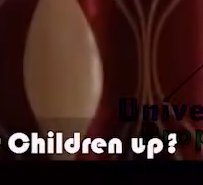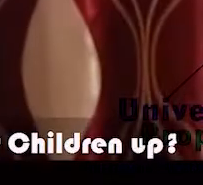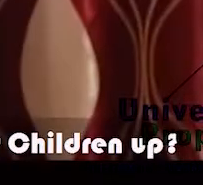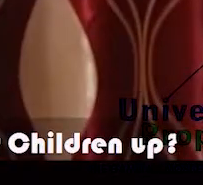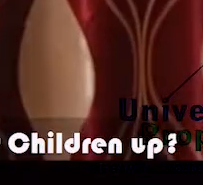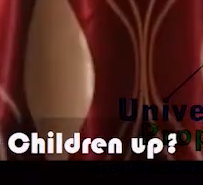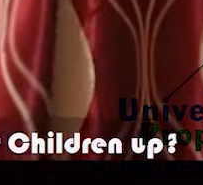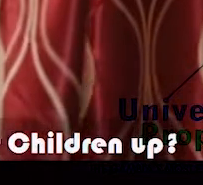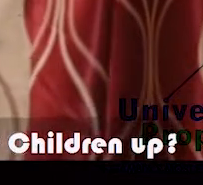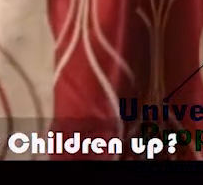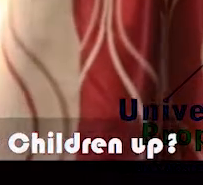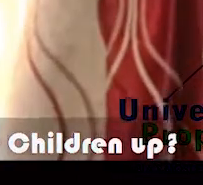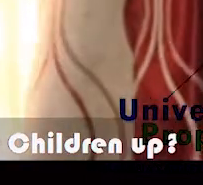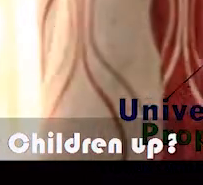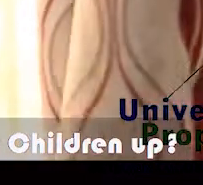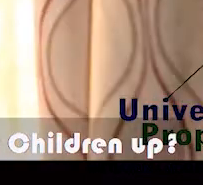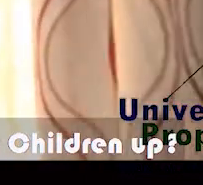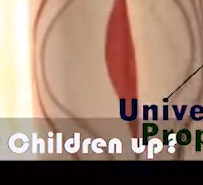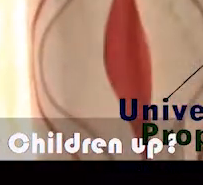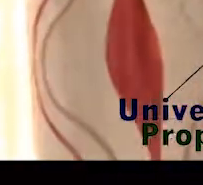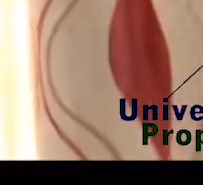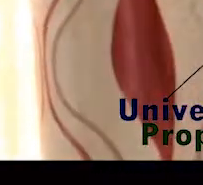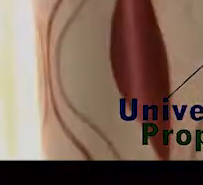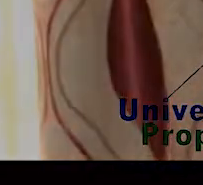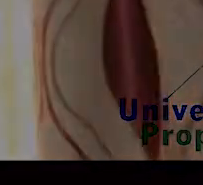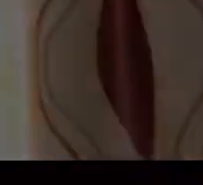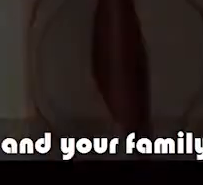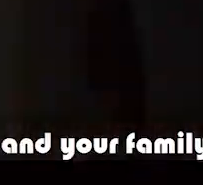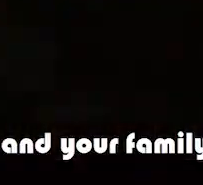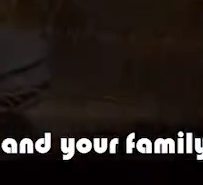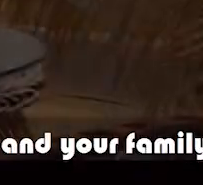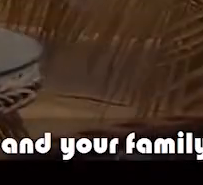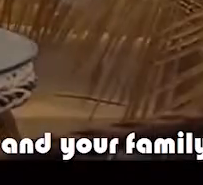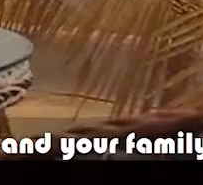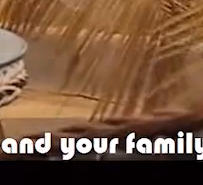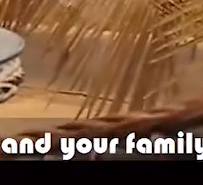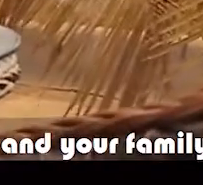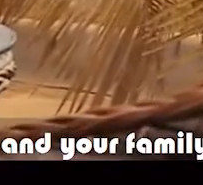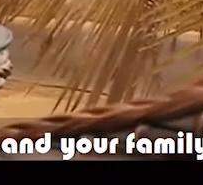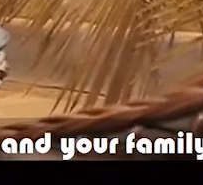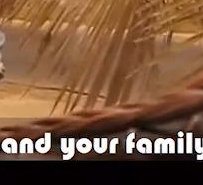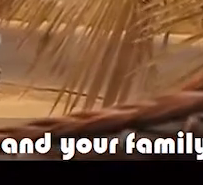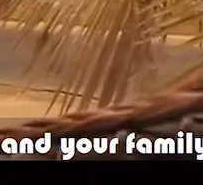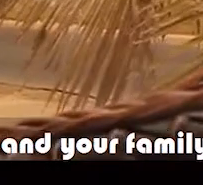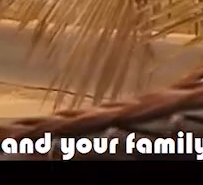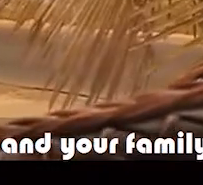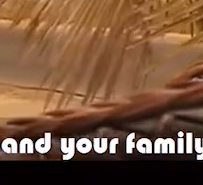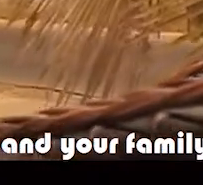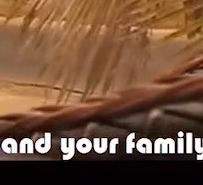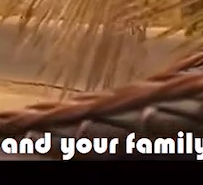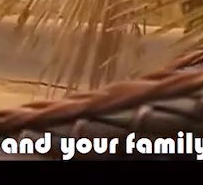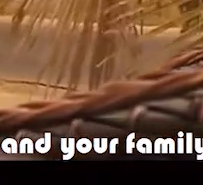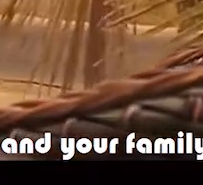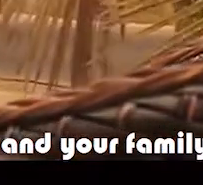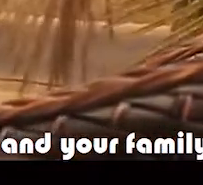Are you worried about the kind of neighborhood to bring your children up? Does the influence of society and environment matter